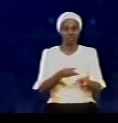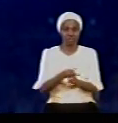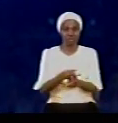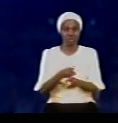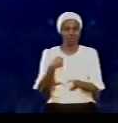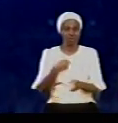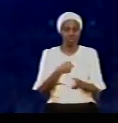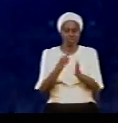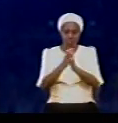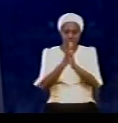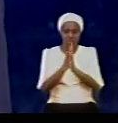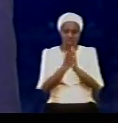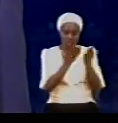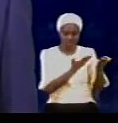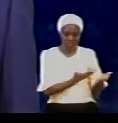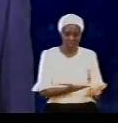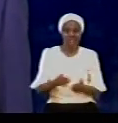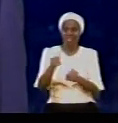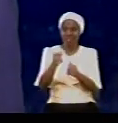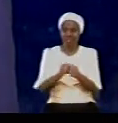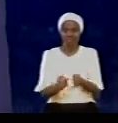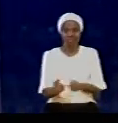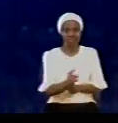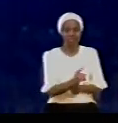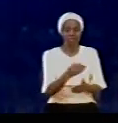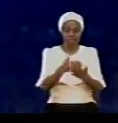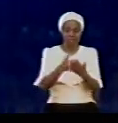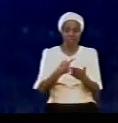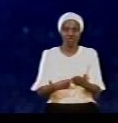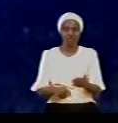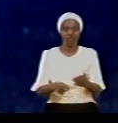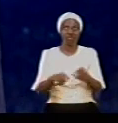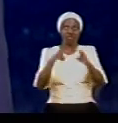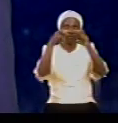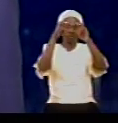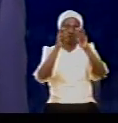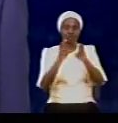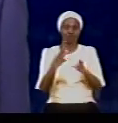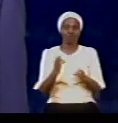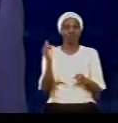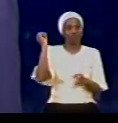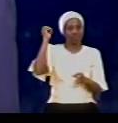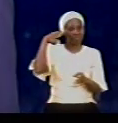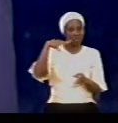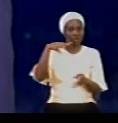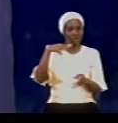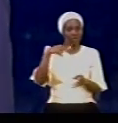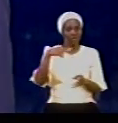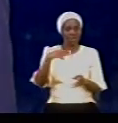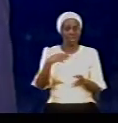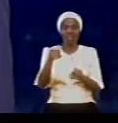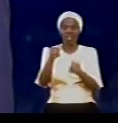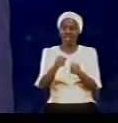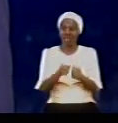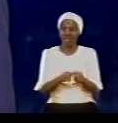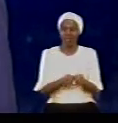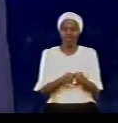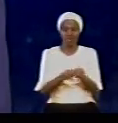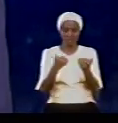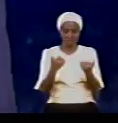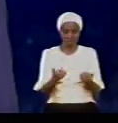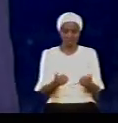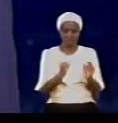every participant to pray for himself or herself, and also for